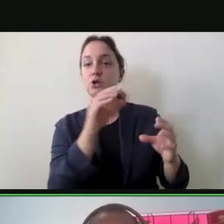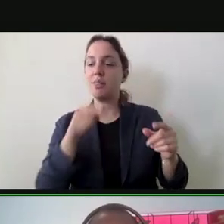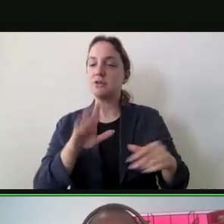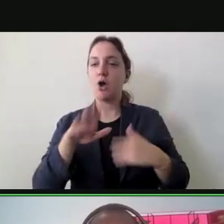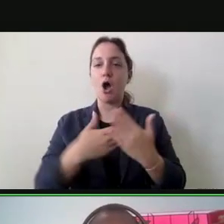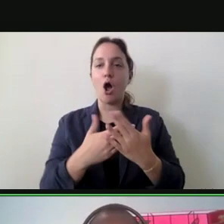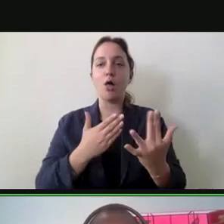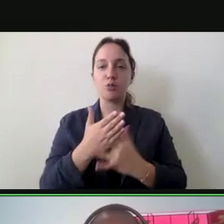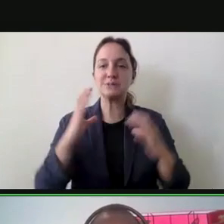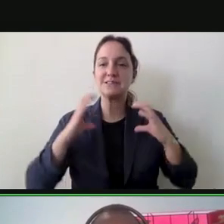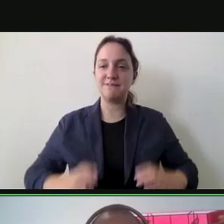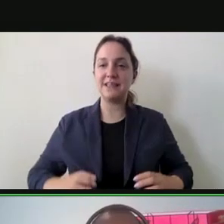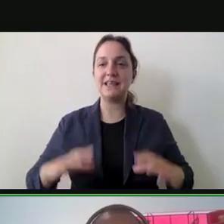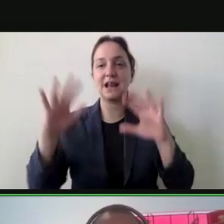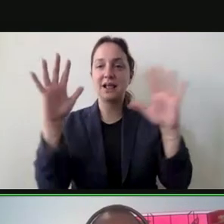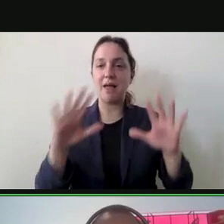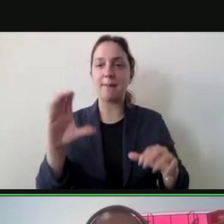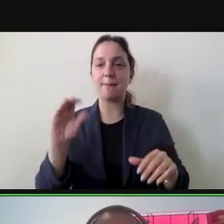slide.